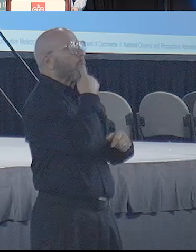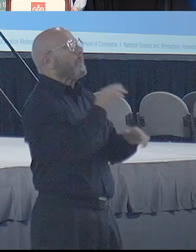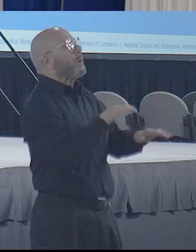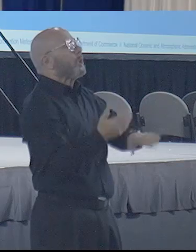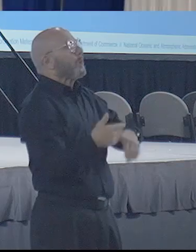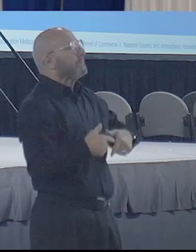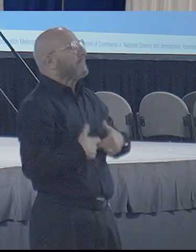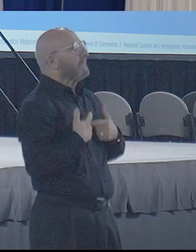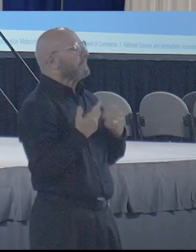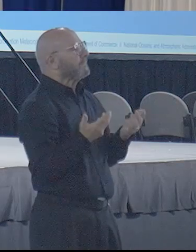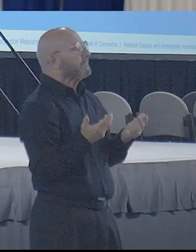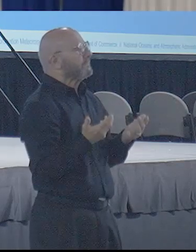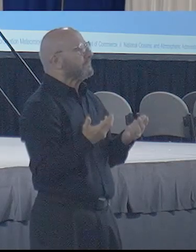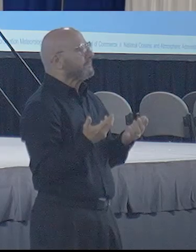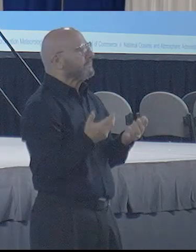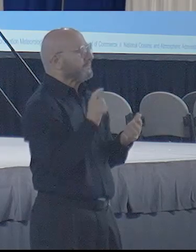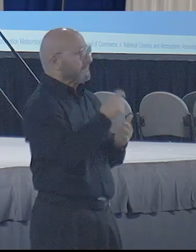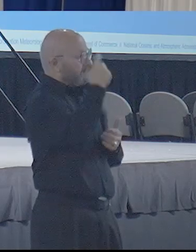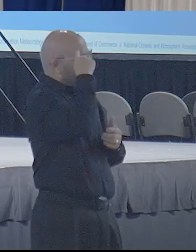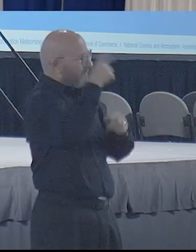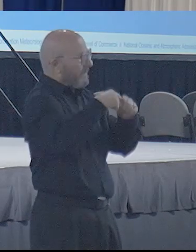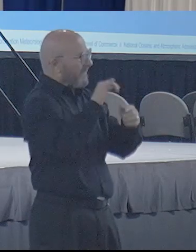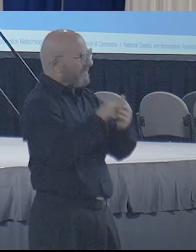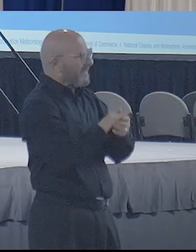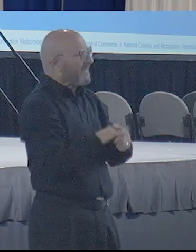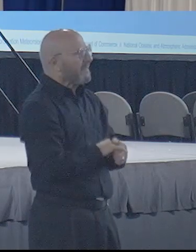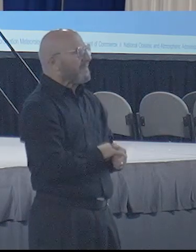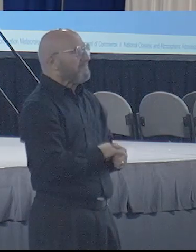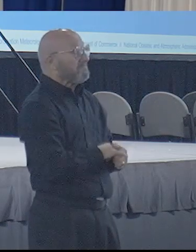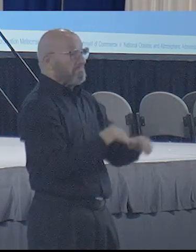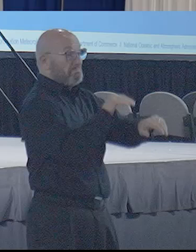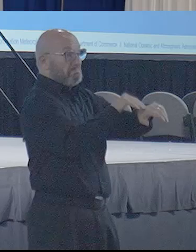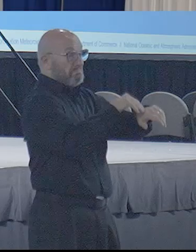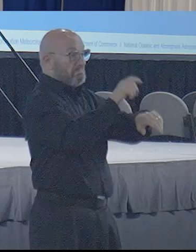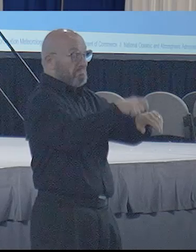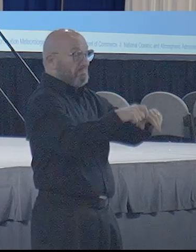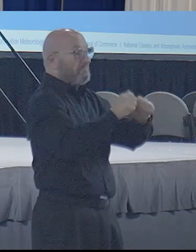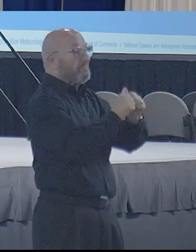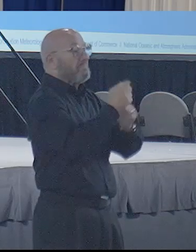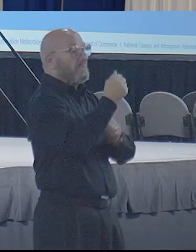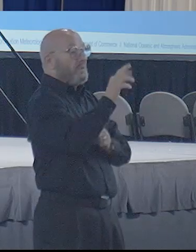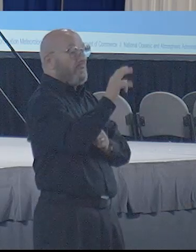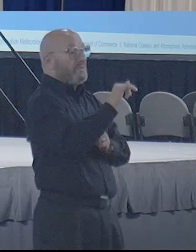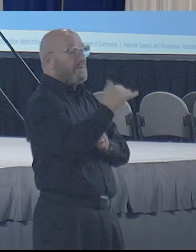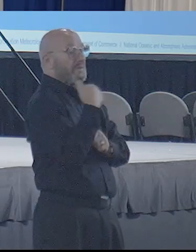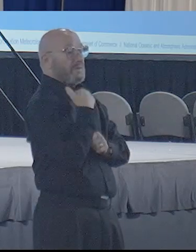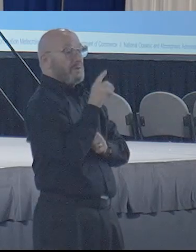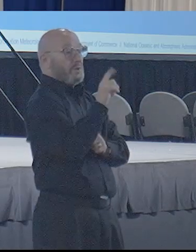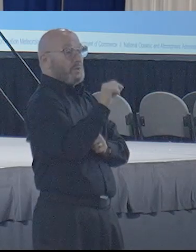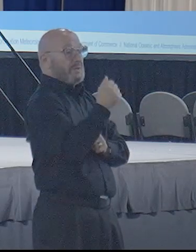lives. We still have to keep that in mind, and I probably don't have to remind you of that with Harvey back in